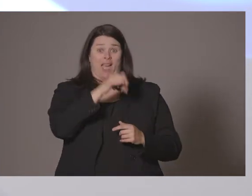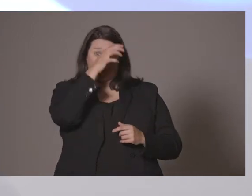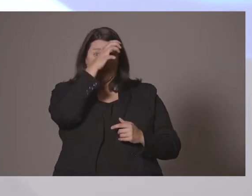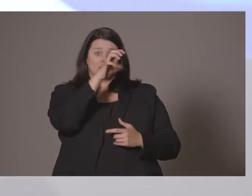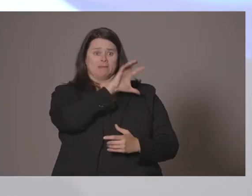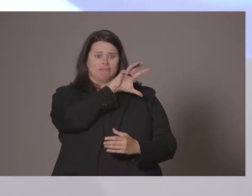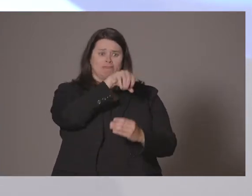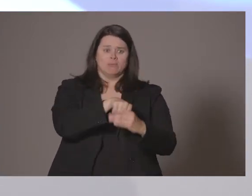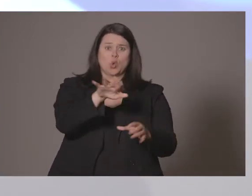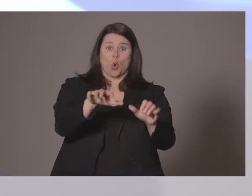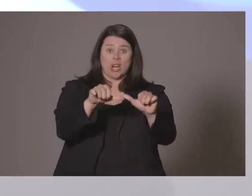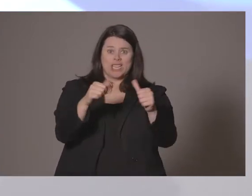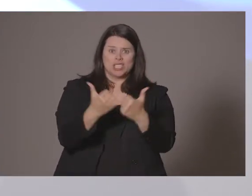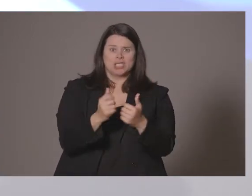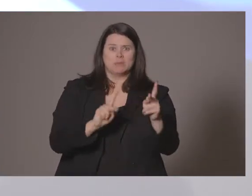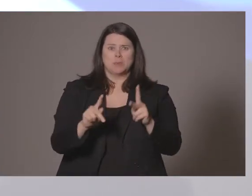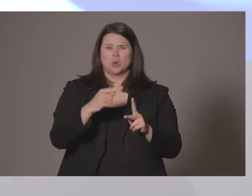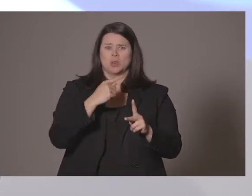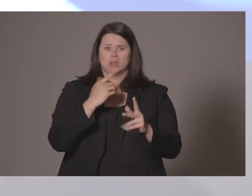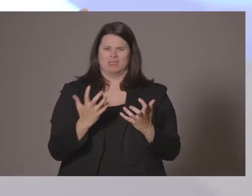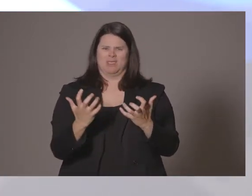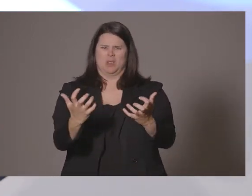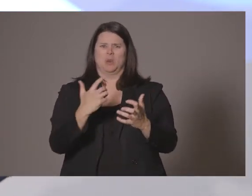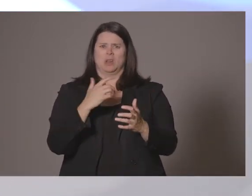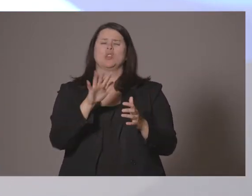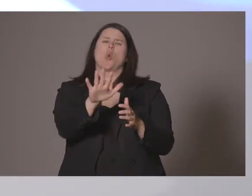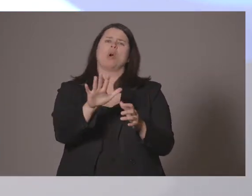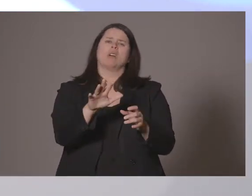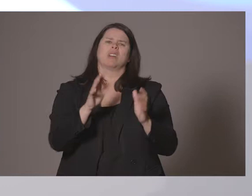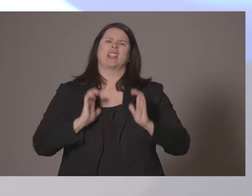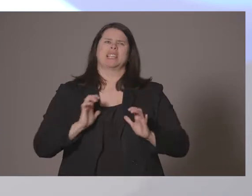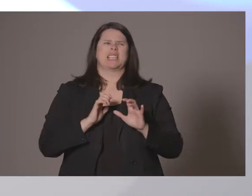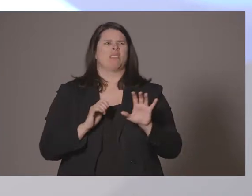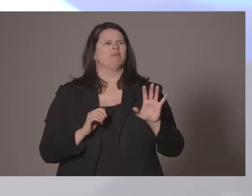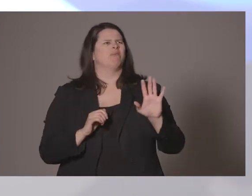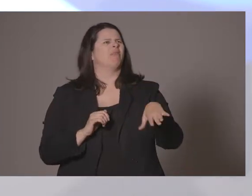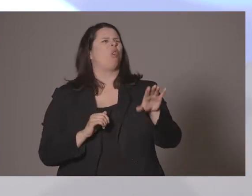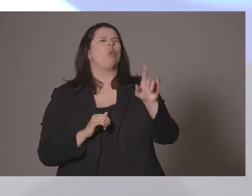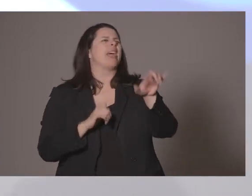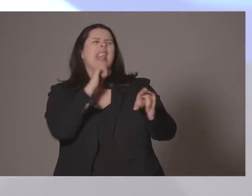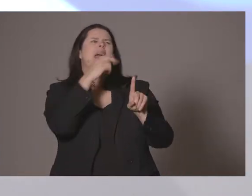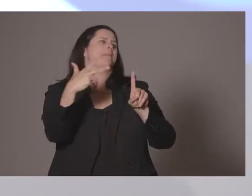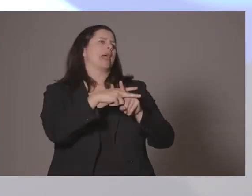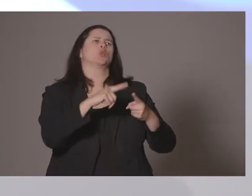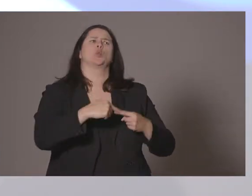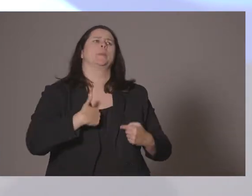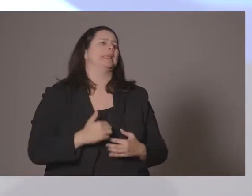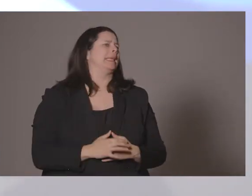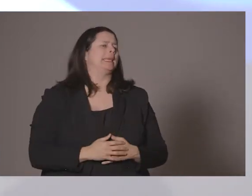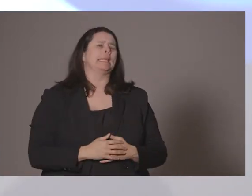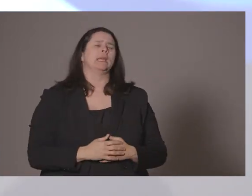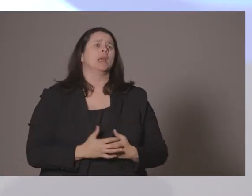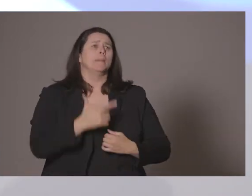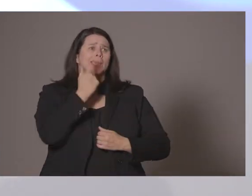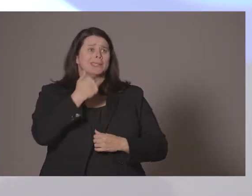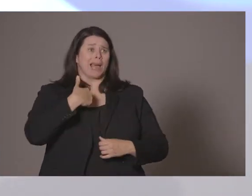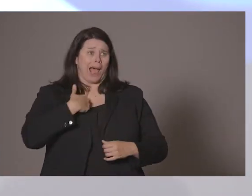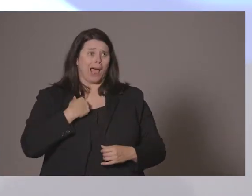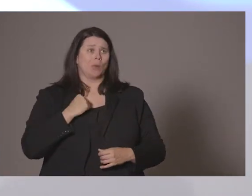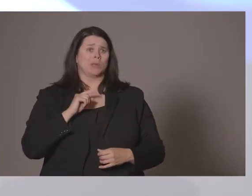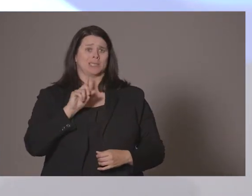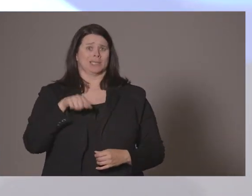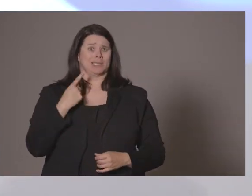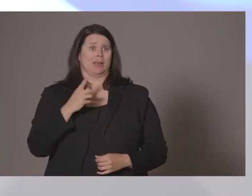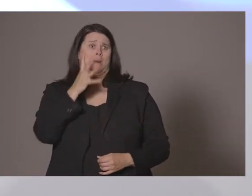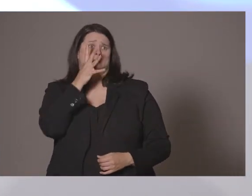that, is that people will go, well, that doesn't apply to me. That doesn't apply to me because I had a single mom and I